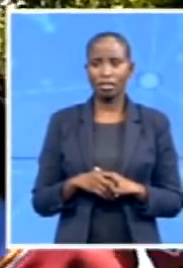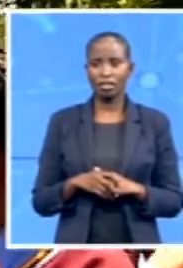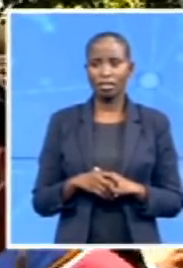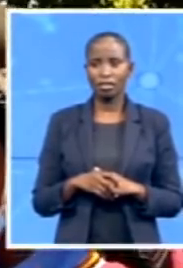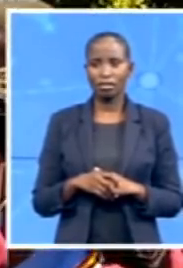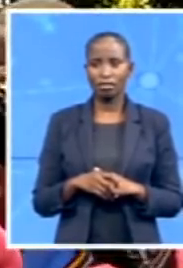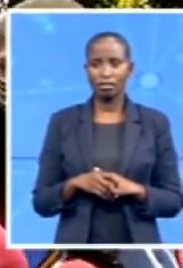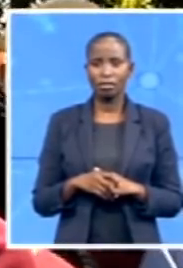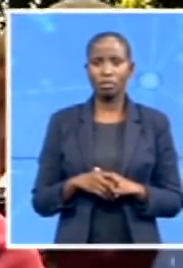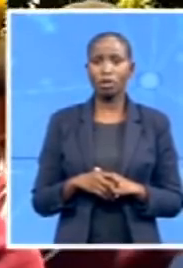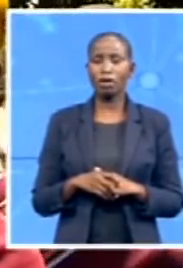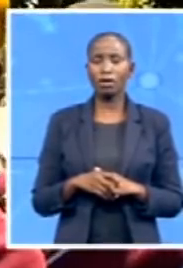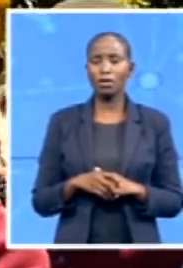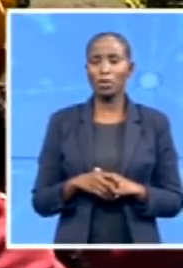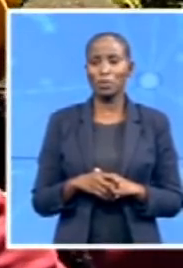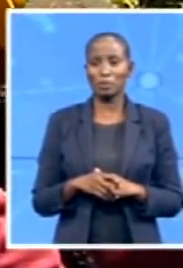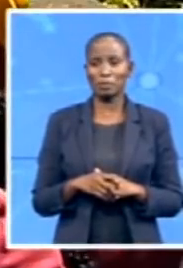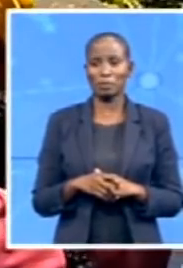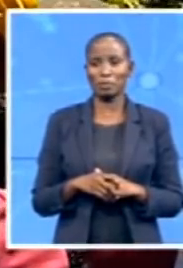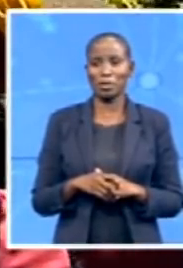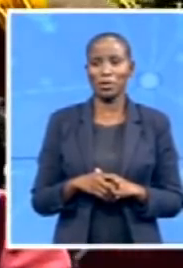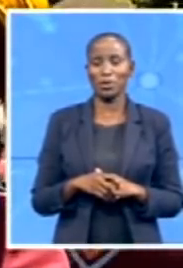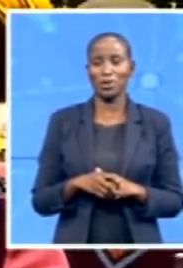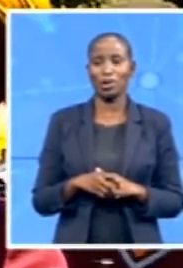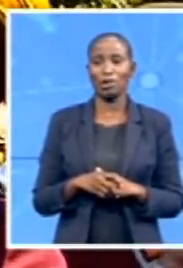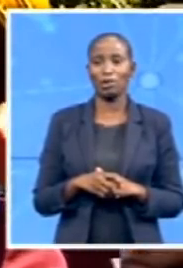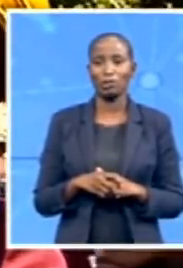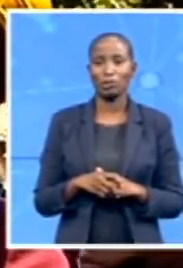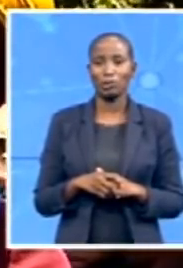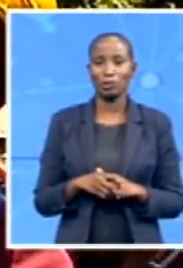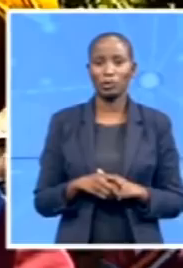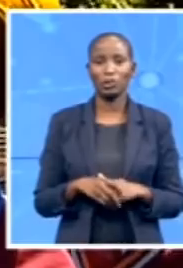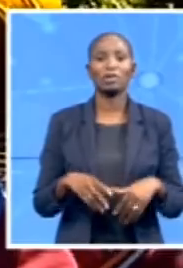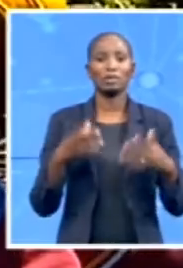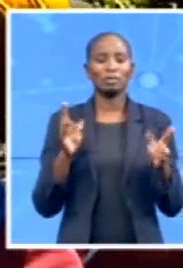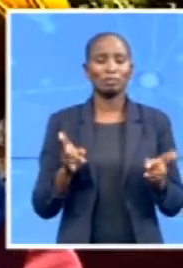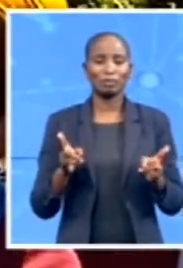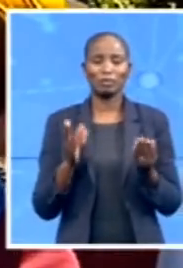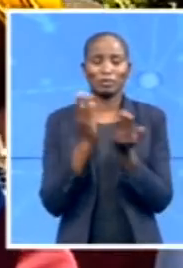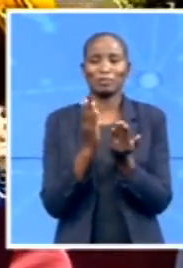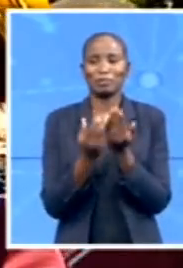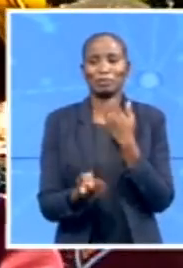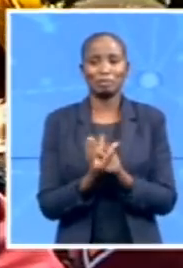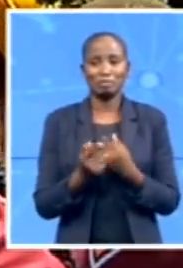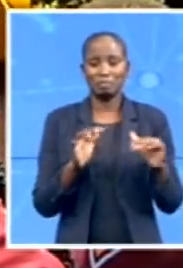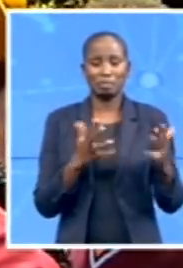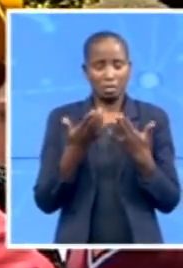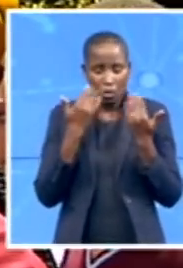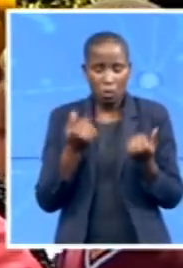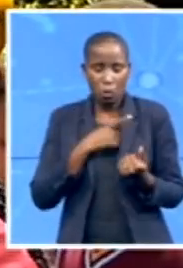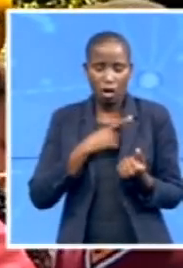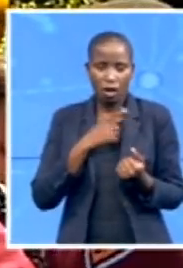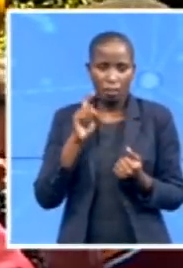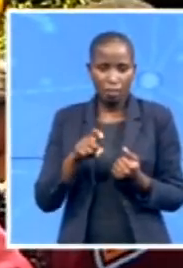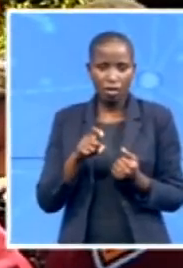We have ancestral gifts going on, and those like they used to happen. I don't know why, but then they used to be triggered by something, and learners were told to get out of the school